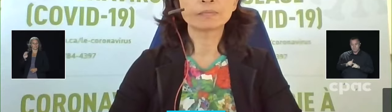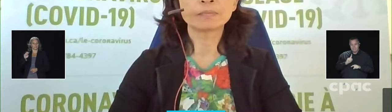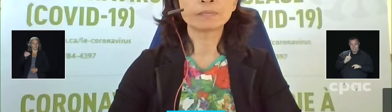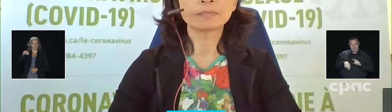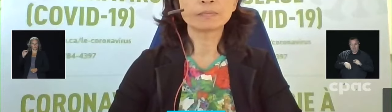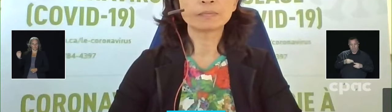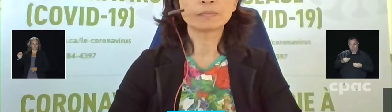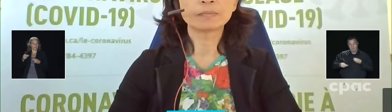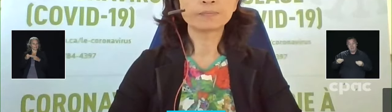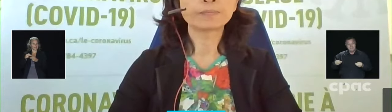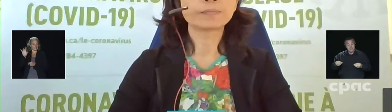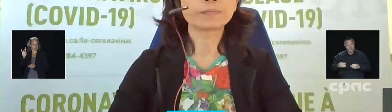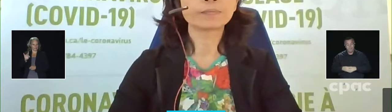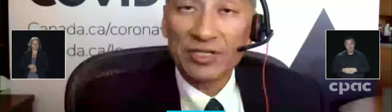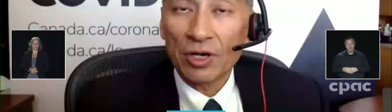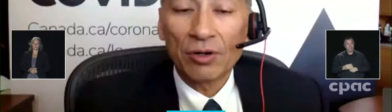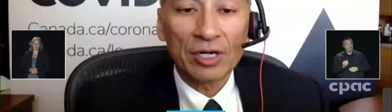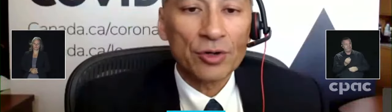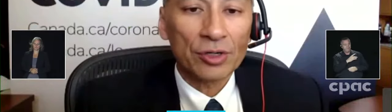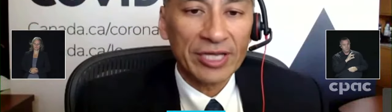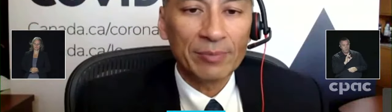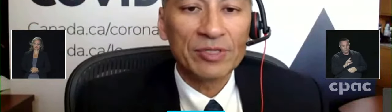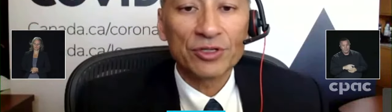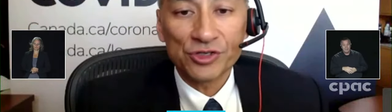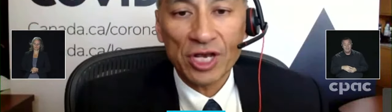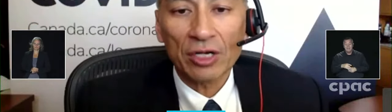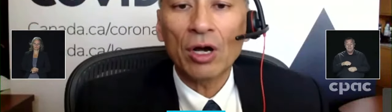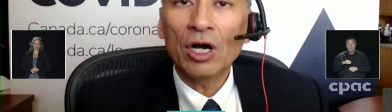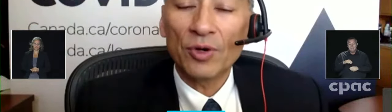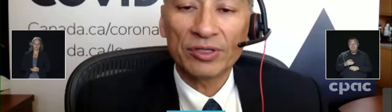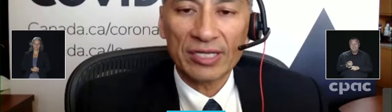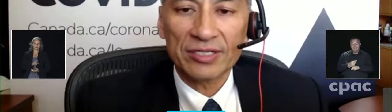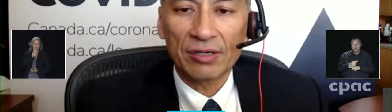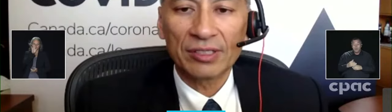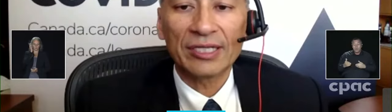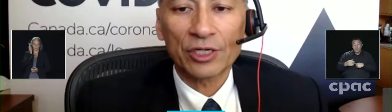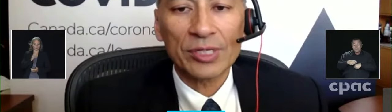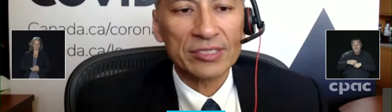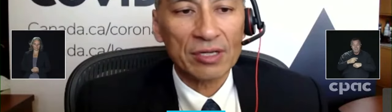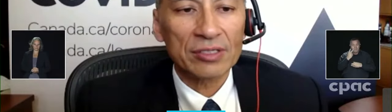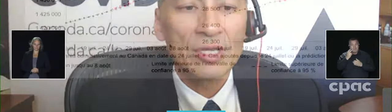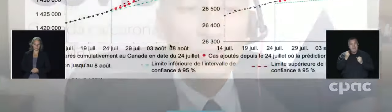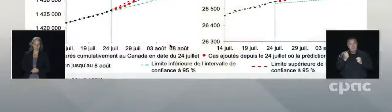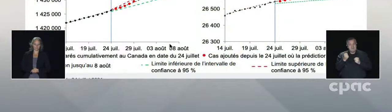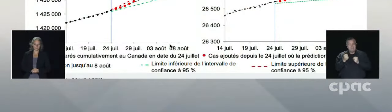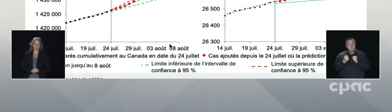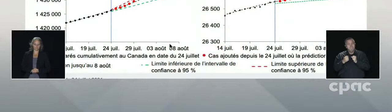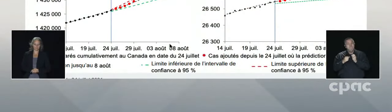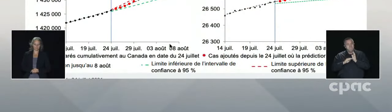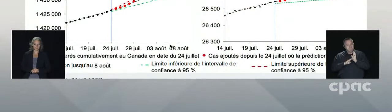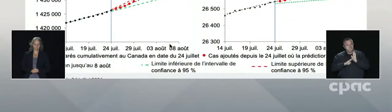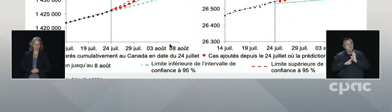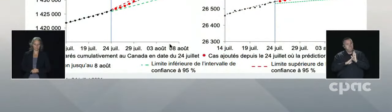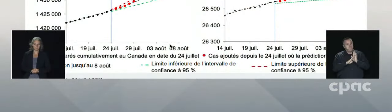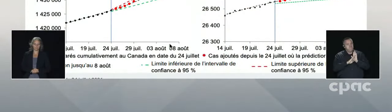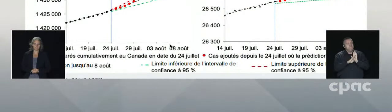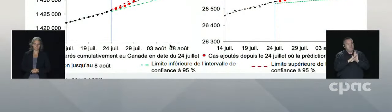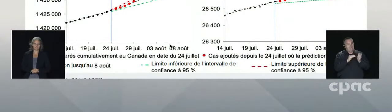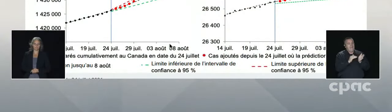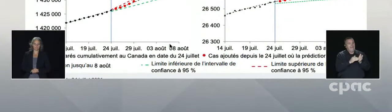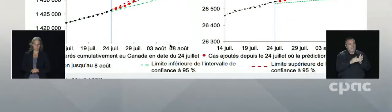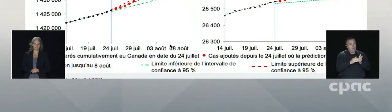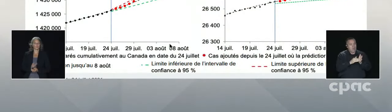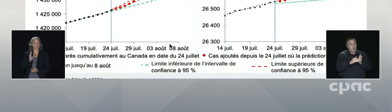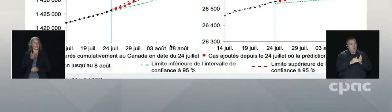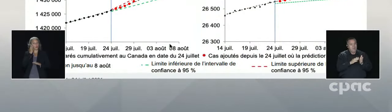Diapositive 8. La mise à jour des prévisions à court terme suggère augmentation de la croissance du nombre de cas cumulatifs,